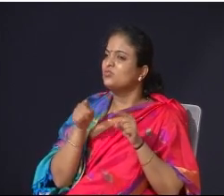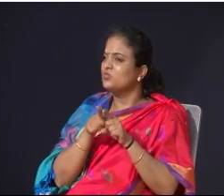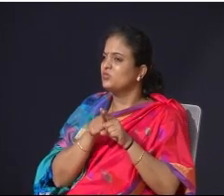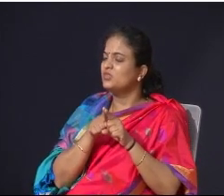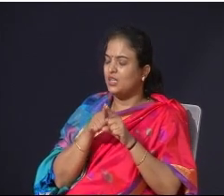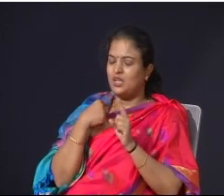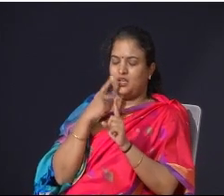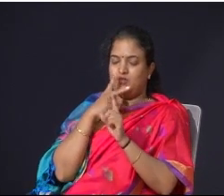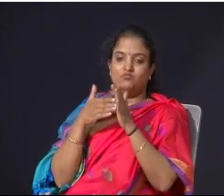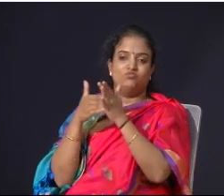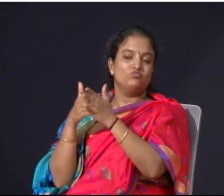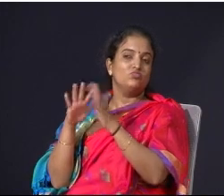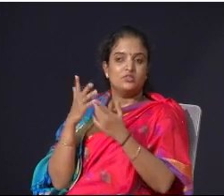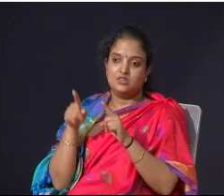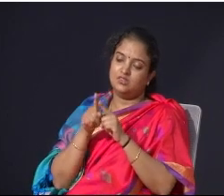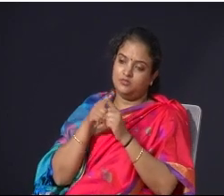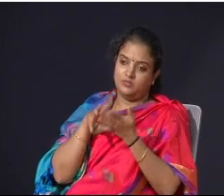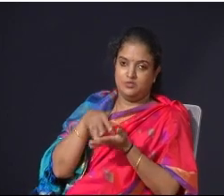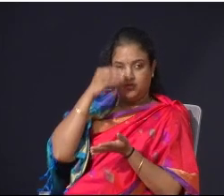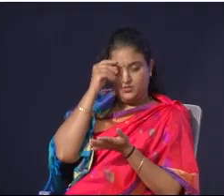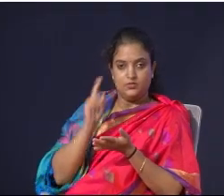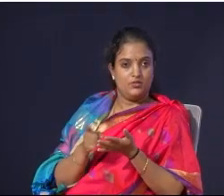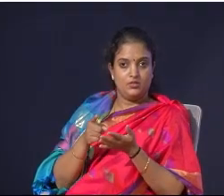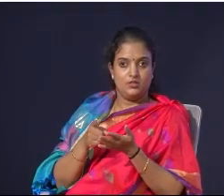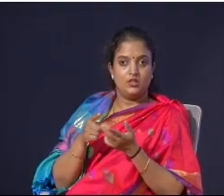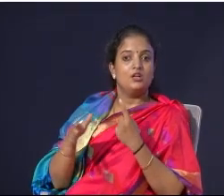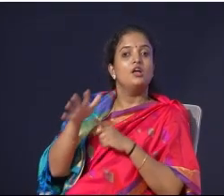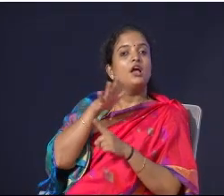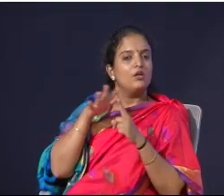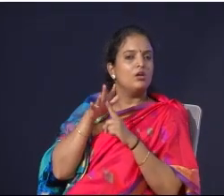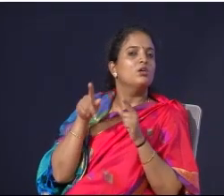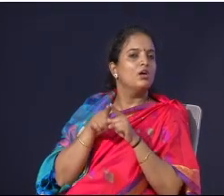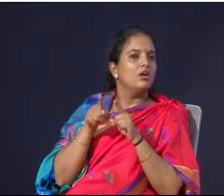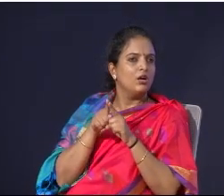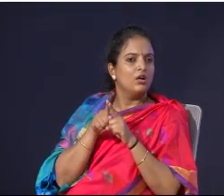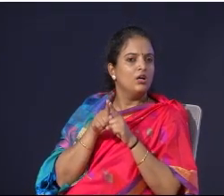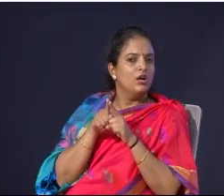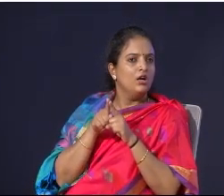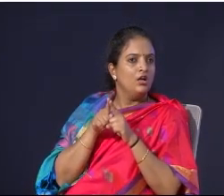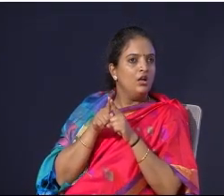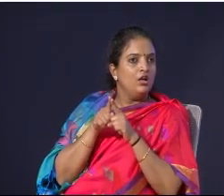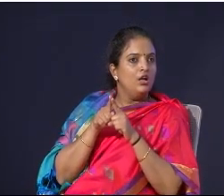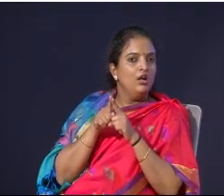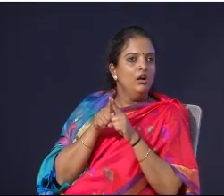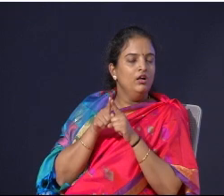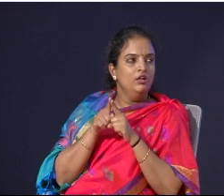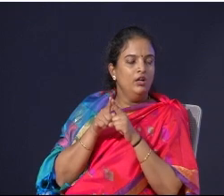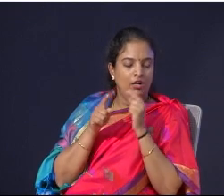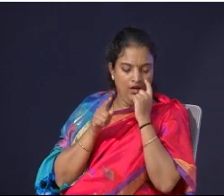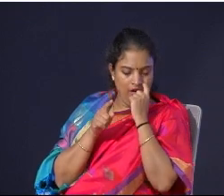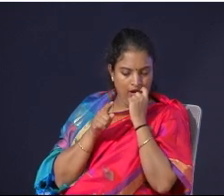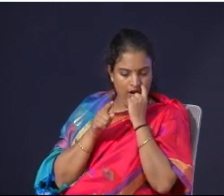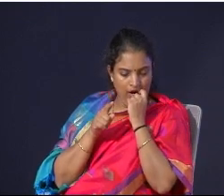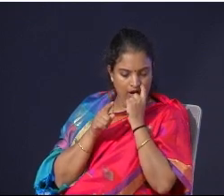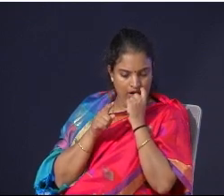our vision. So we must know that also. Then there are other environmental factors, there are other factors that affect vision,